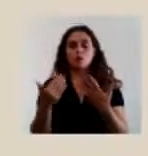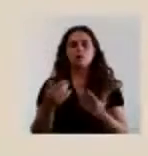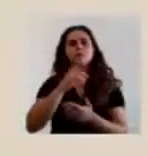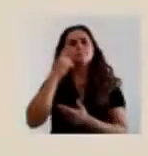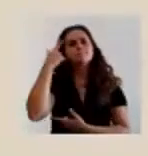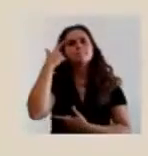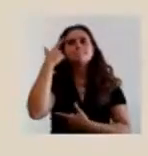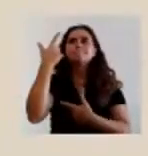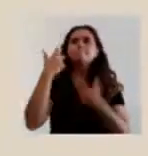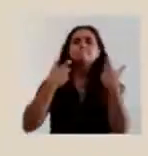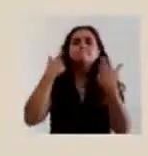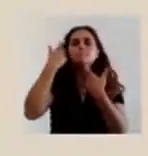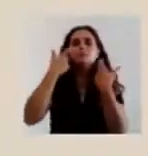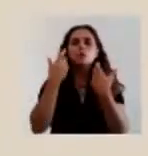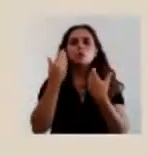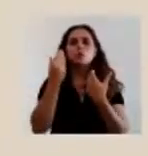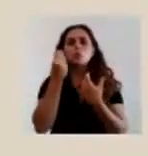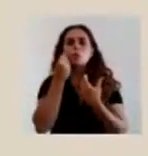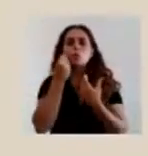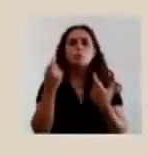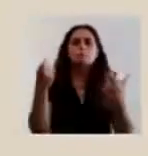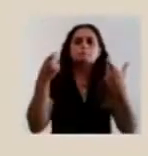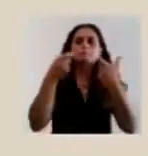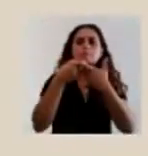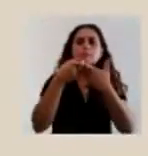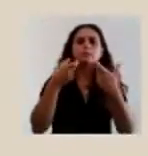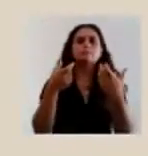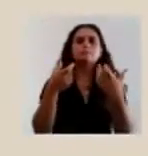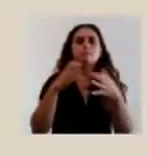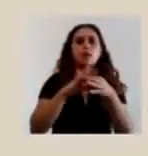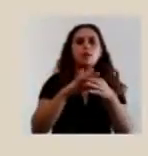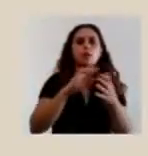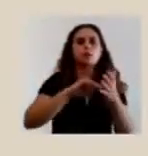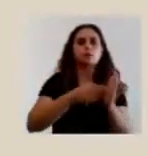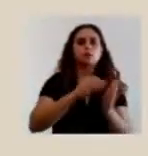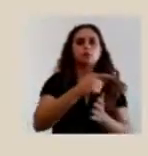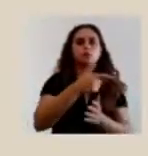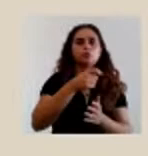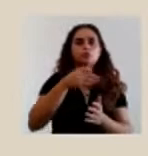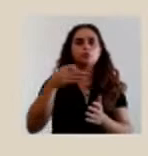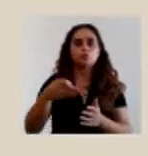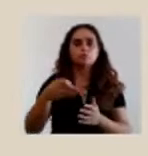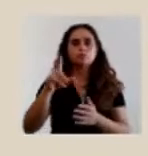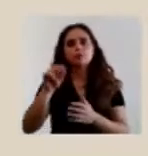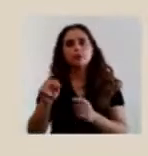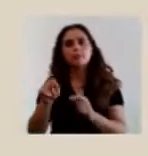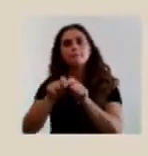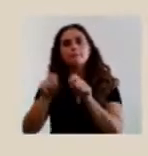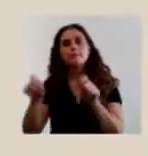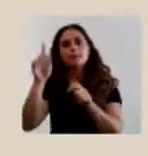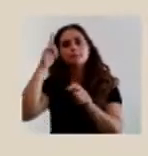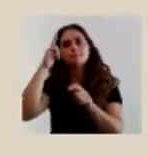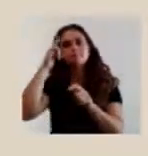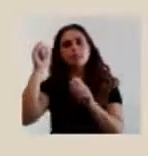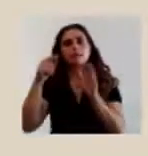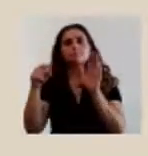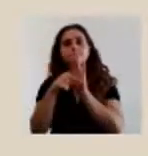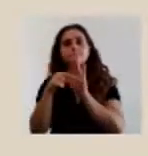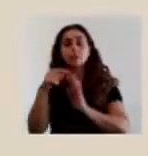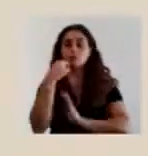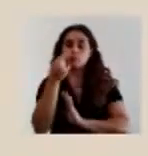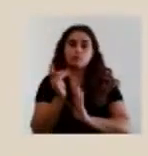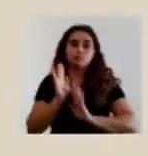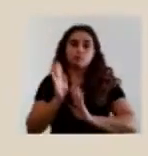wondering what is the relationship between the Stroop test and measuring implicit bias. Well, as I mentioned